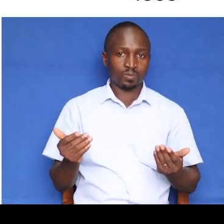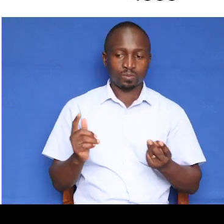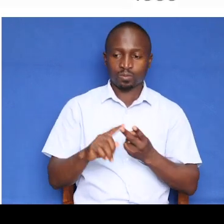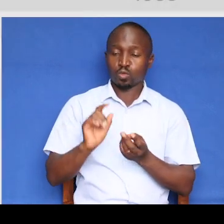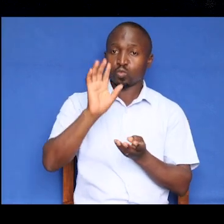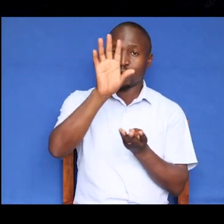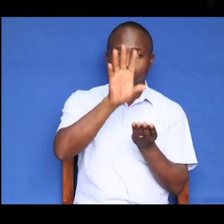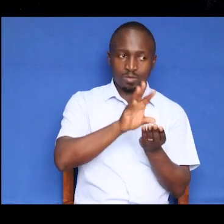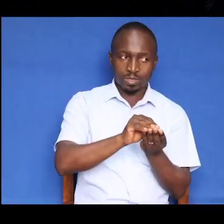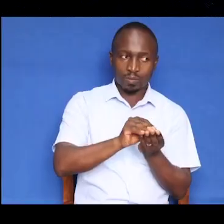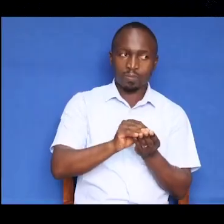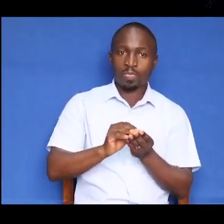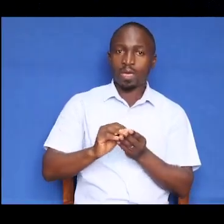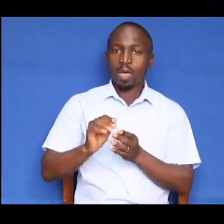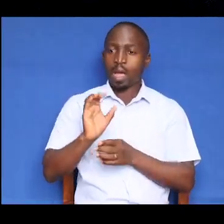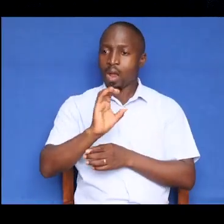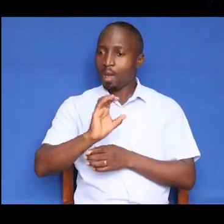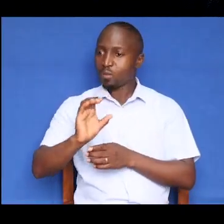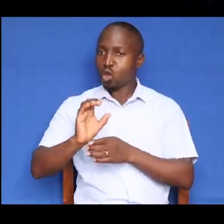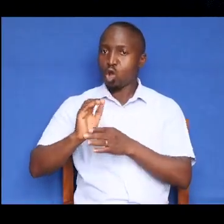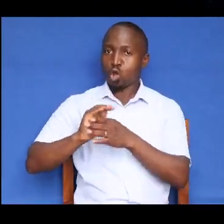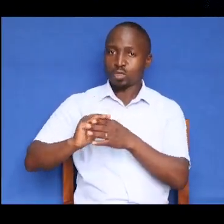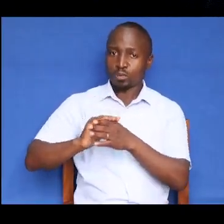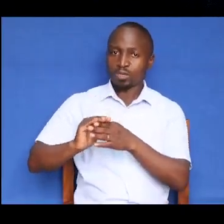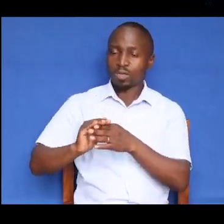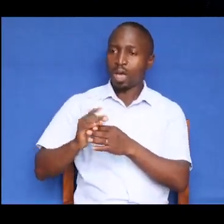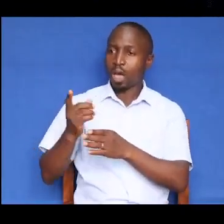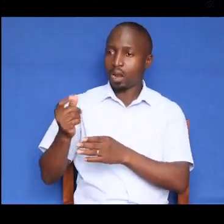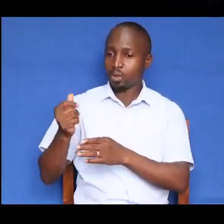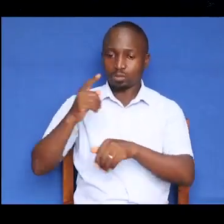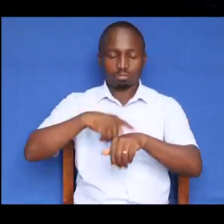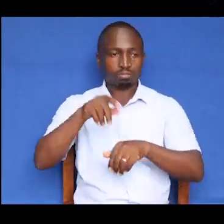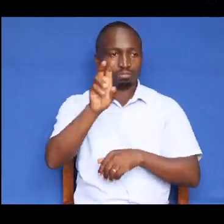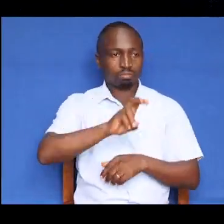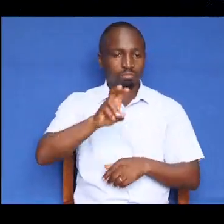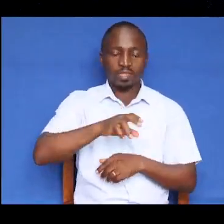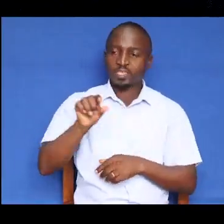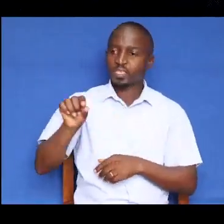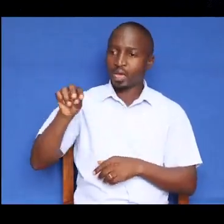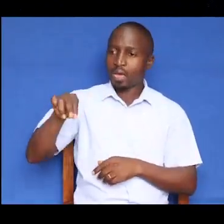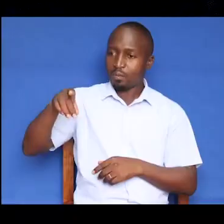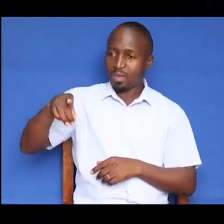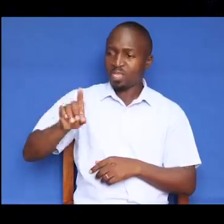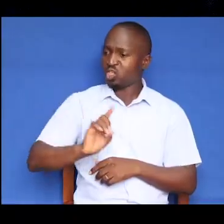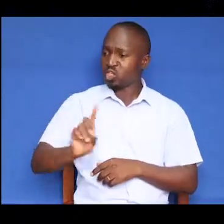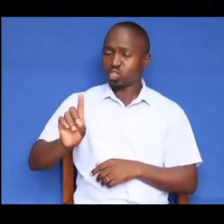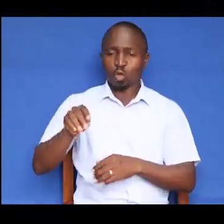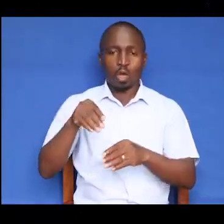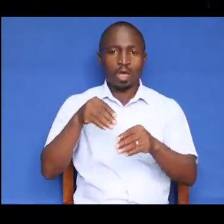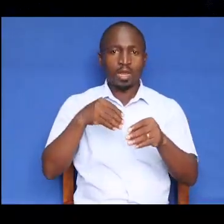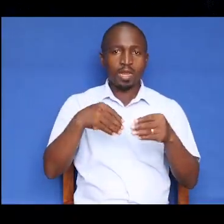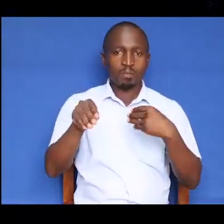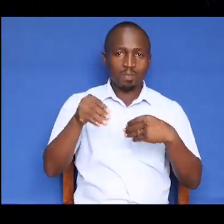We add capital consumption allowance in determination of G and P and not depreciation. If